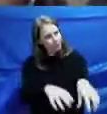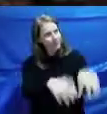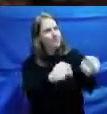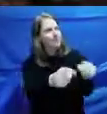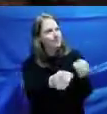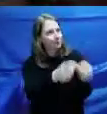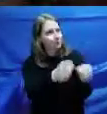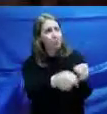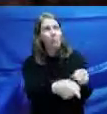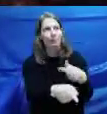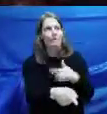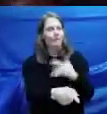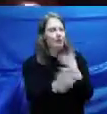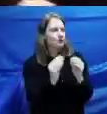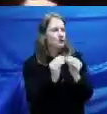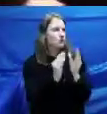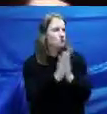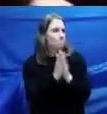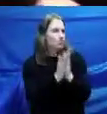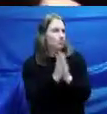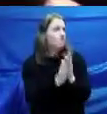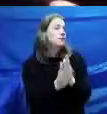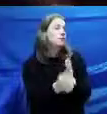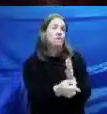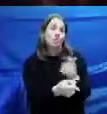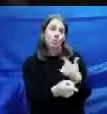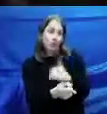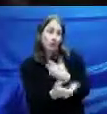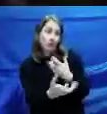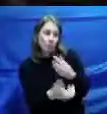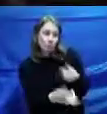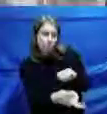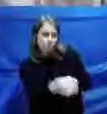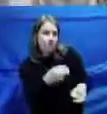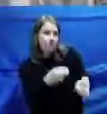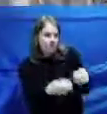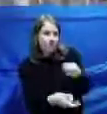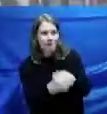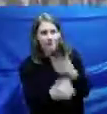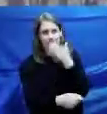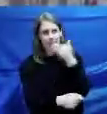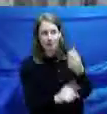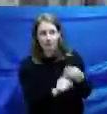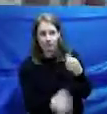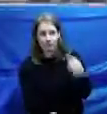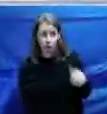of you. We see the best in you. Now let's bring that out.